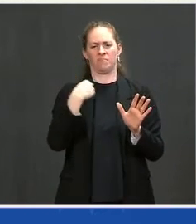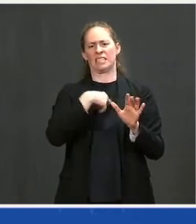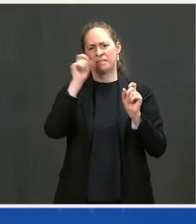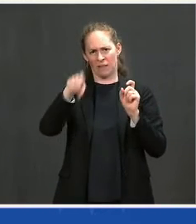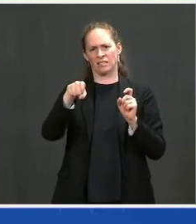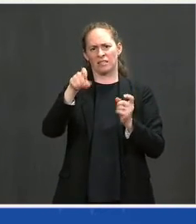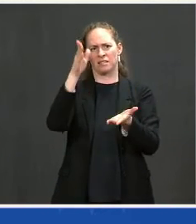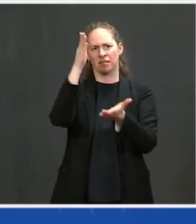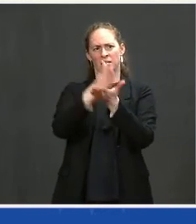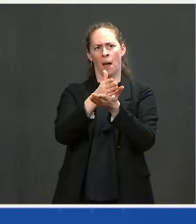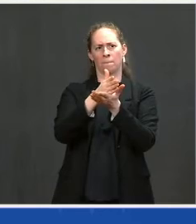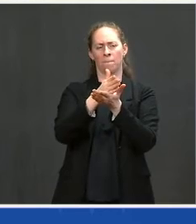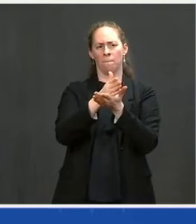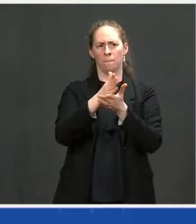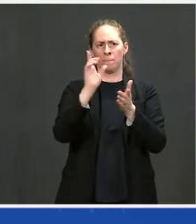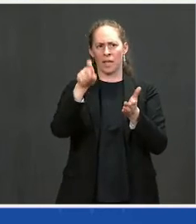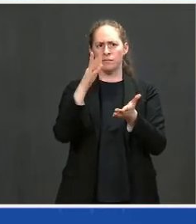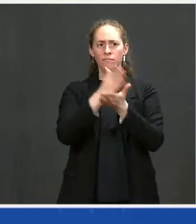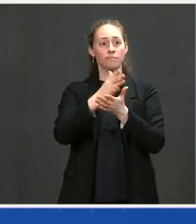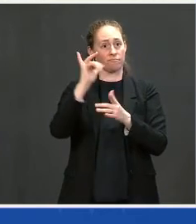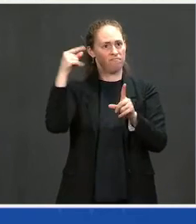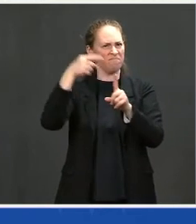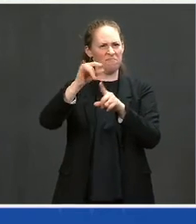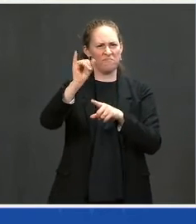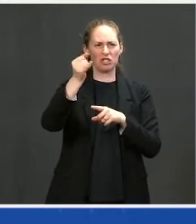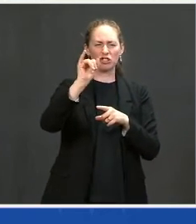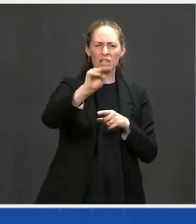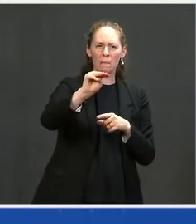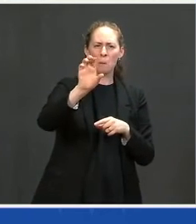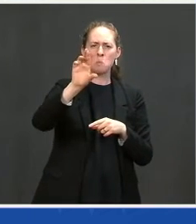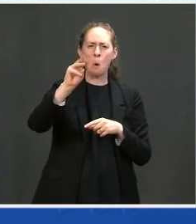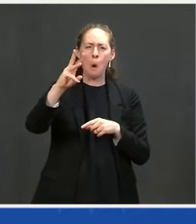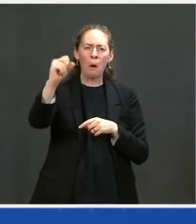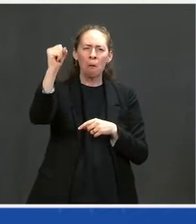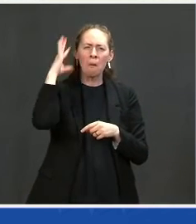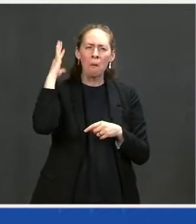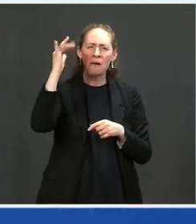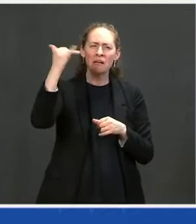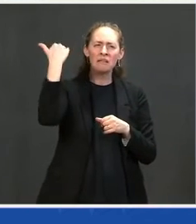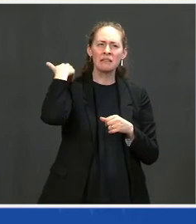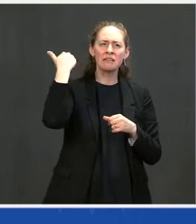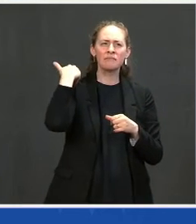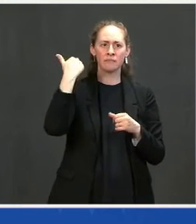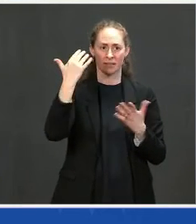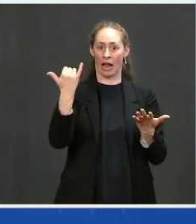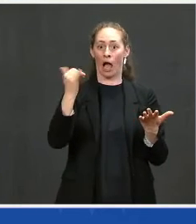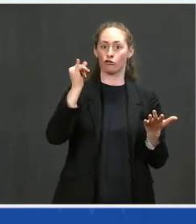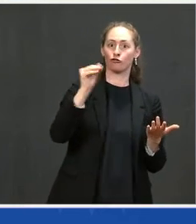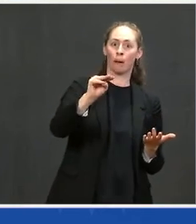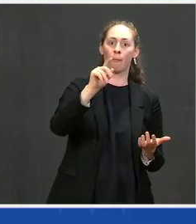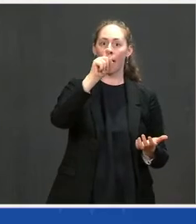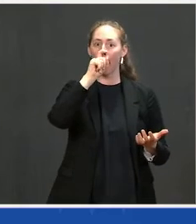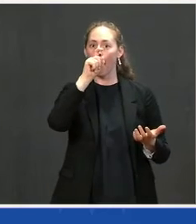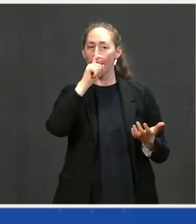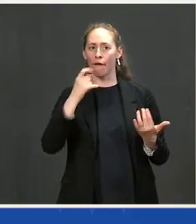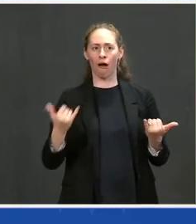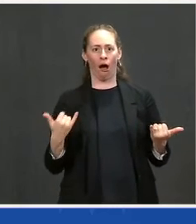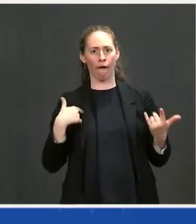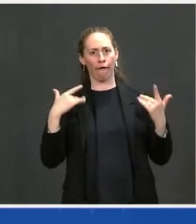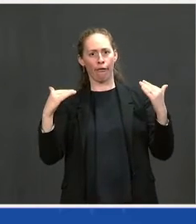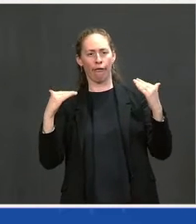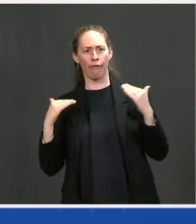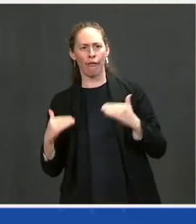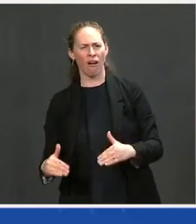Crow look like Jim Eagle. I mean, this is gigantic, what they're trying to do. And it cannot